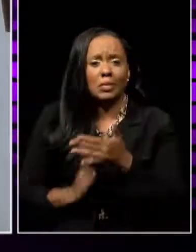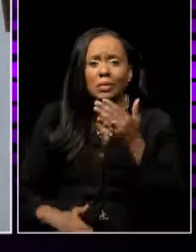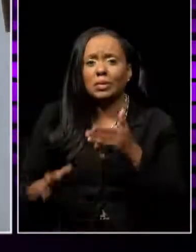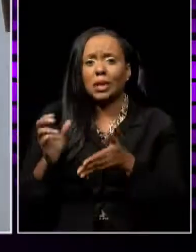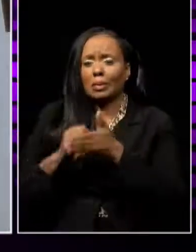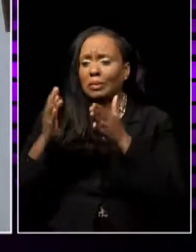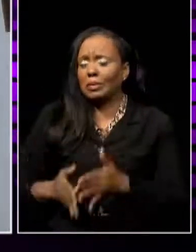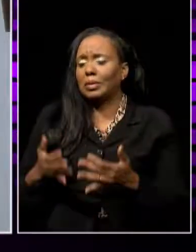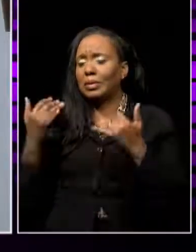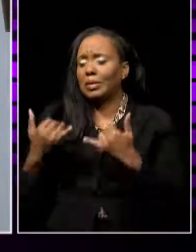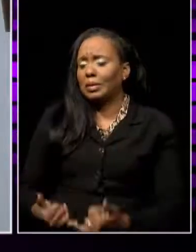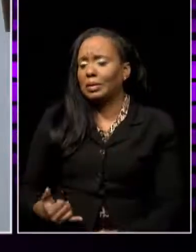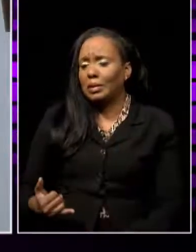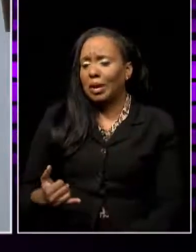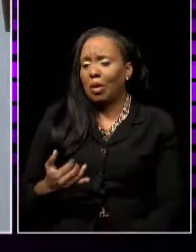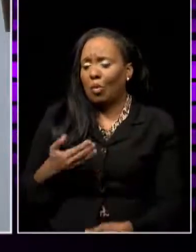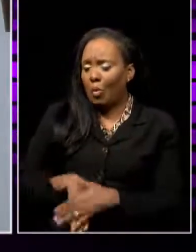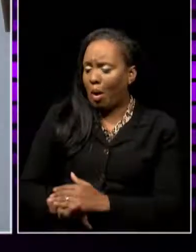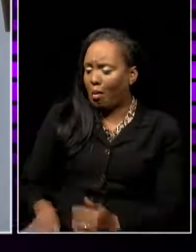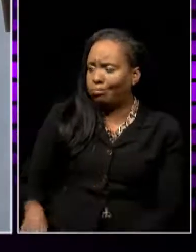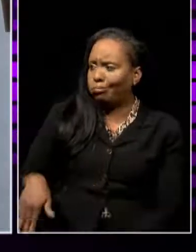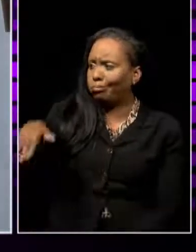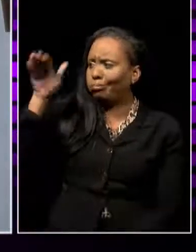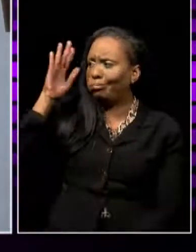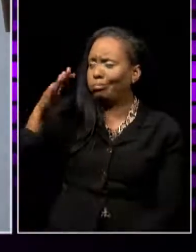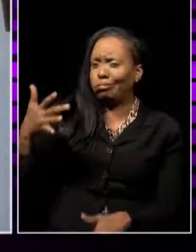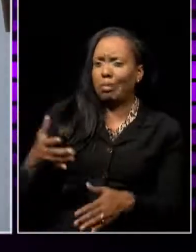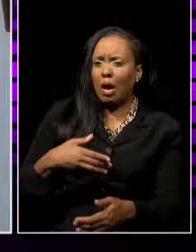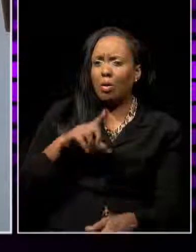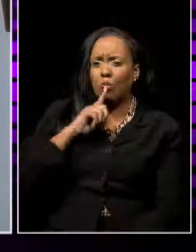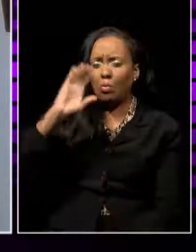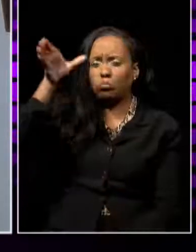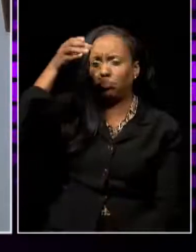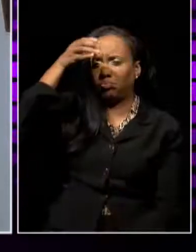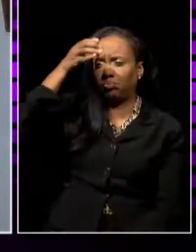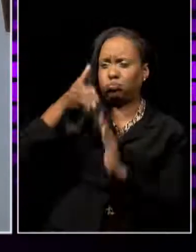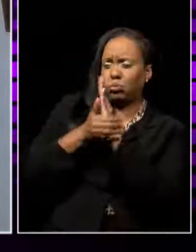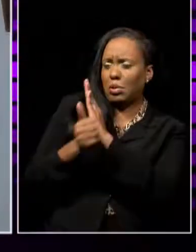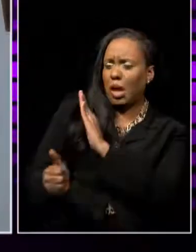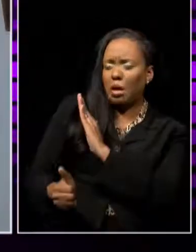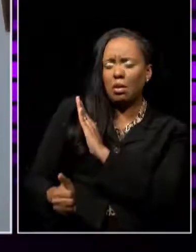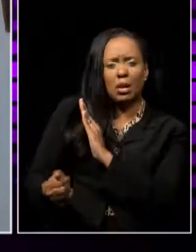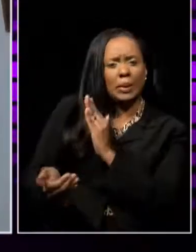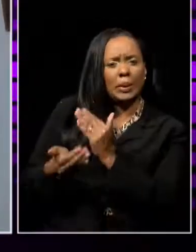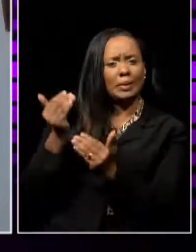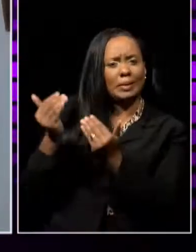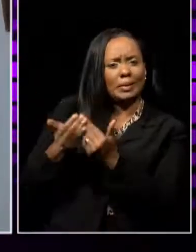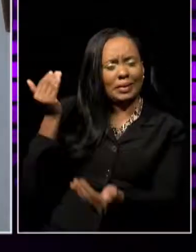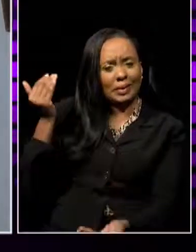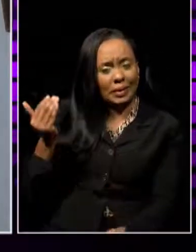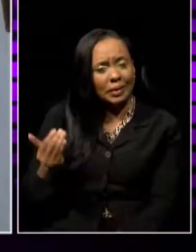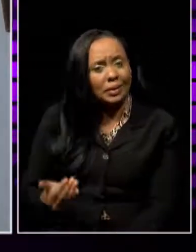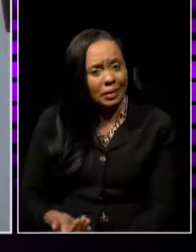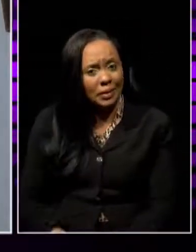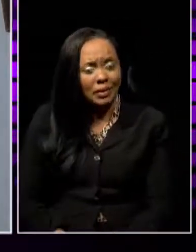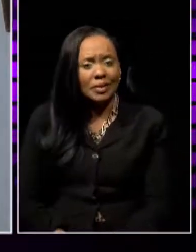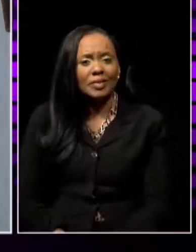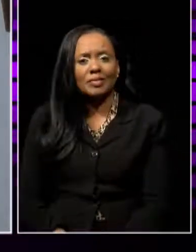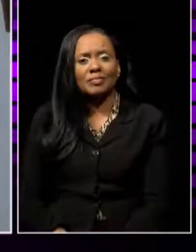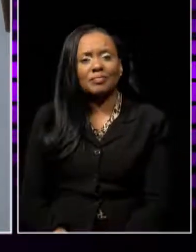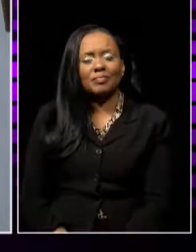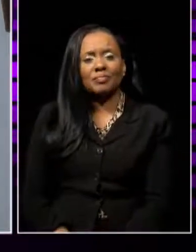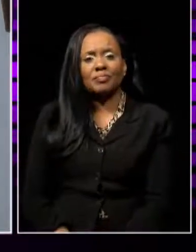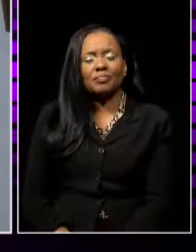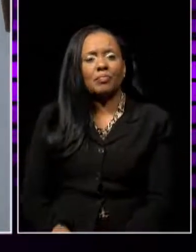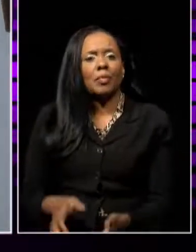hand, and they're actually easy to move to that platform much easier. I found that the students were able